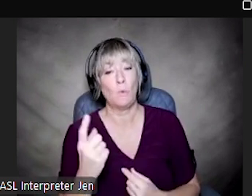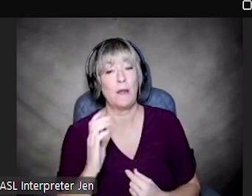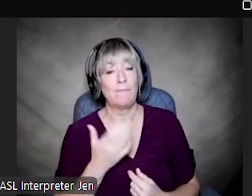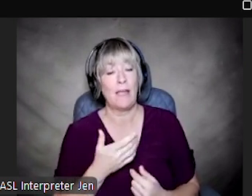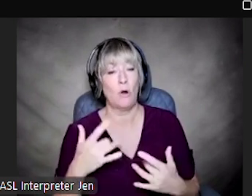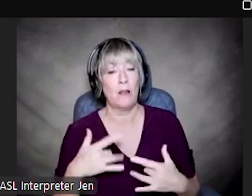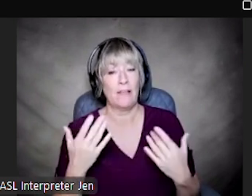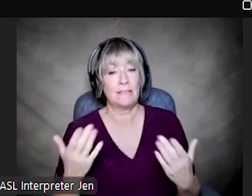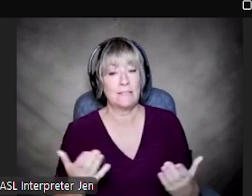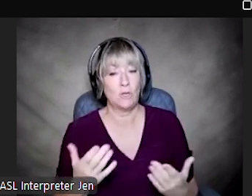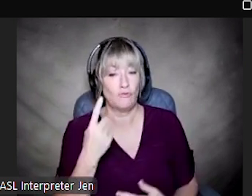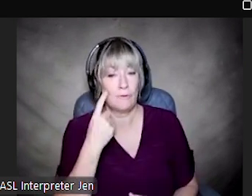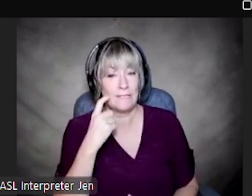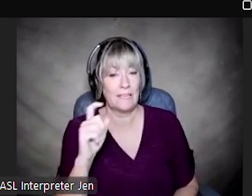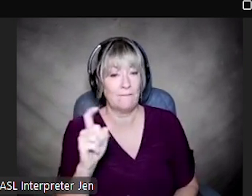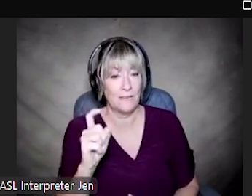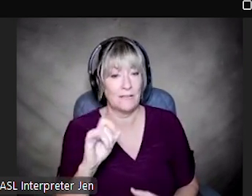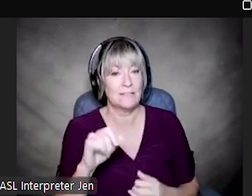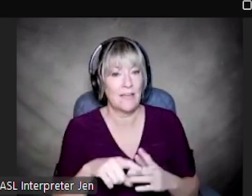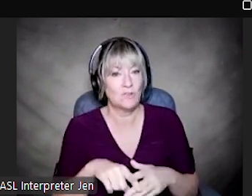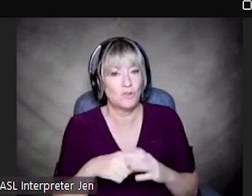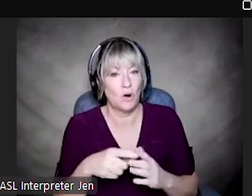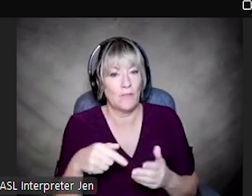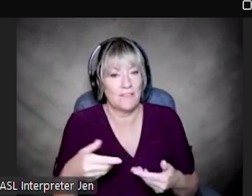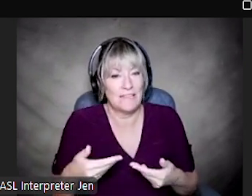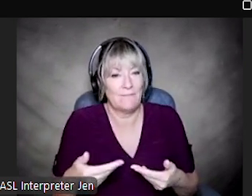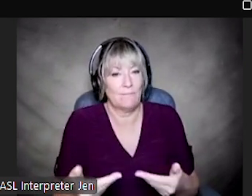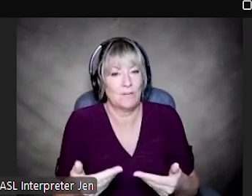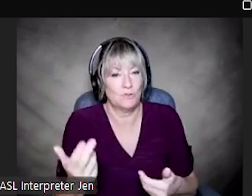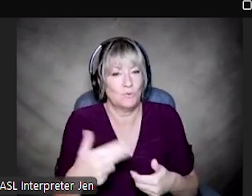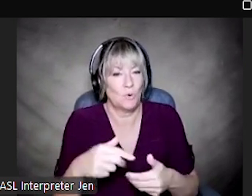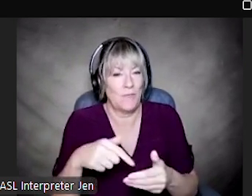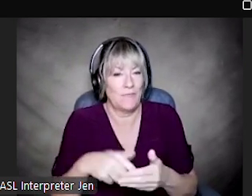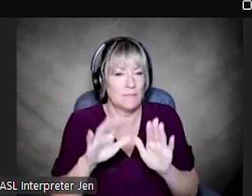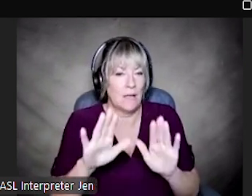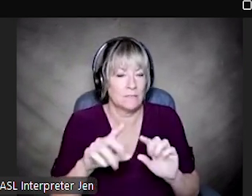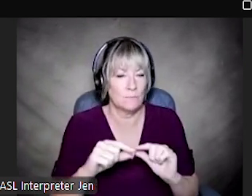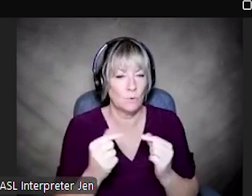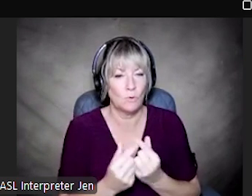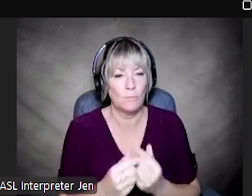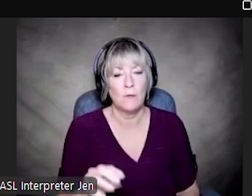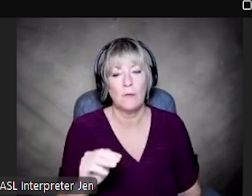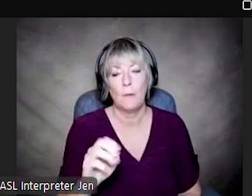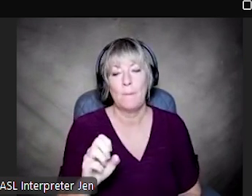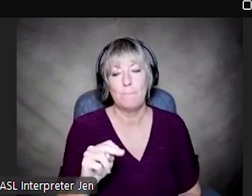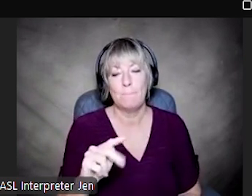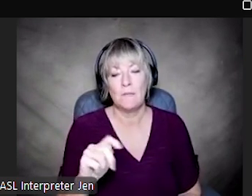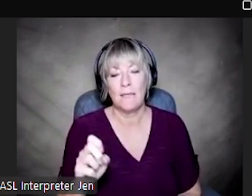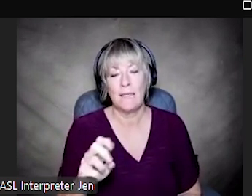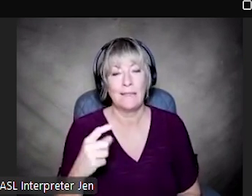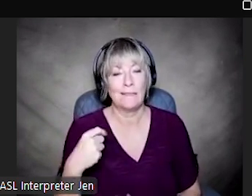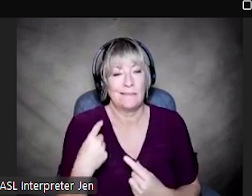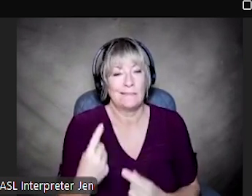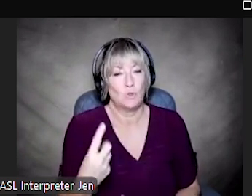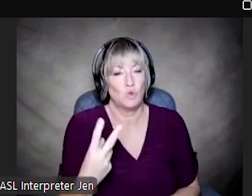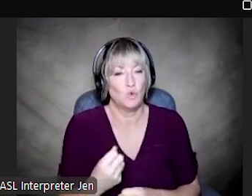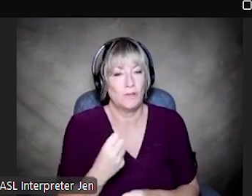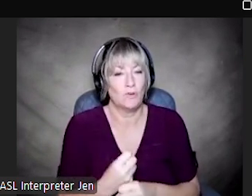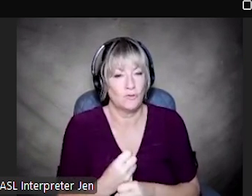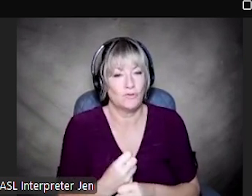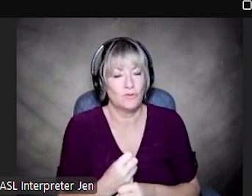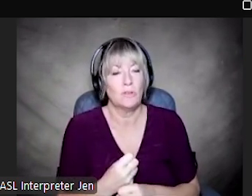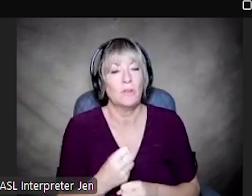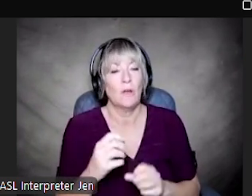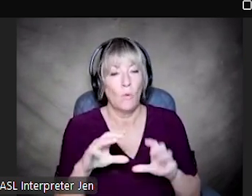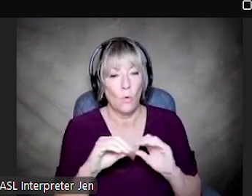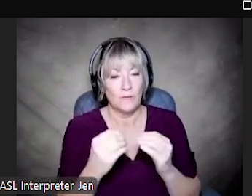Phoenix, and that kicked off this invitation here with this incredible group. Mente is a 2-year-old organization